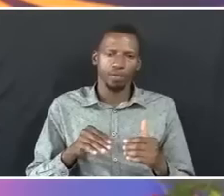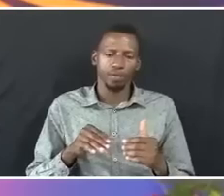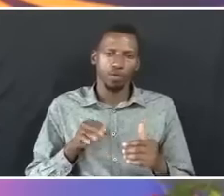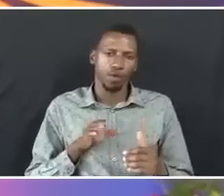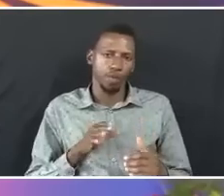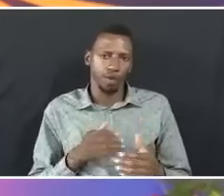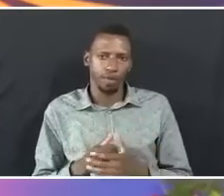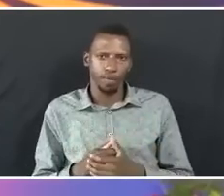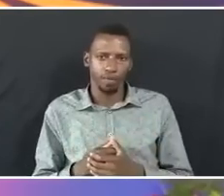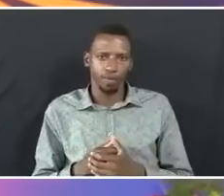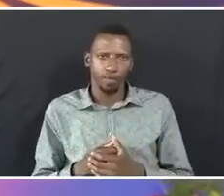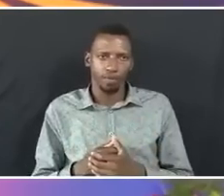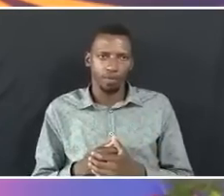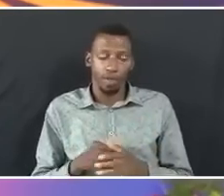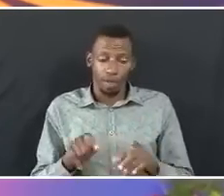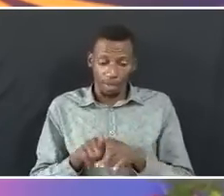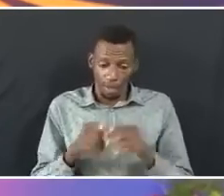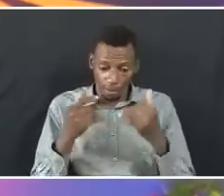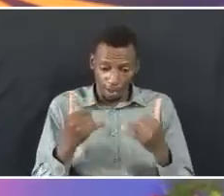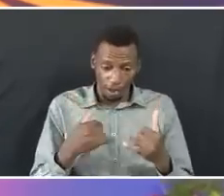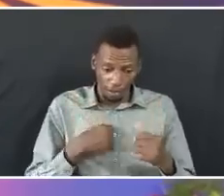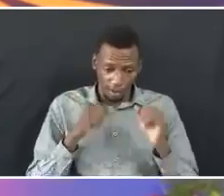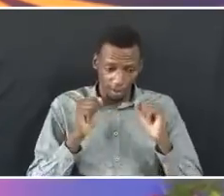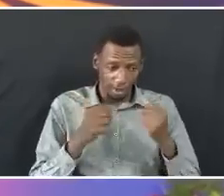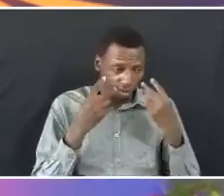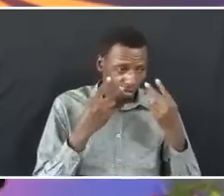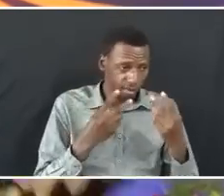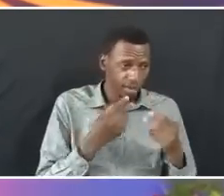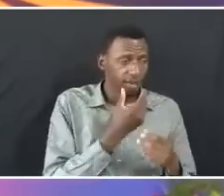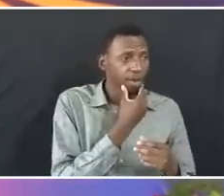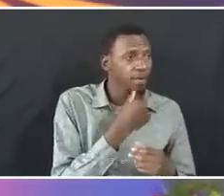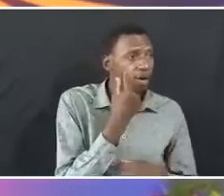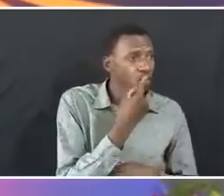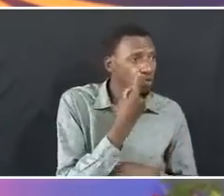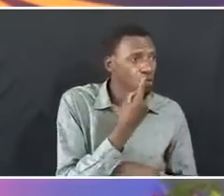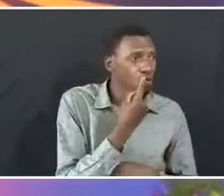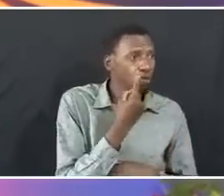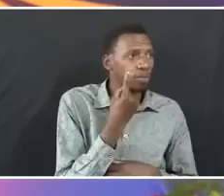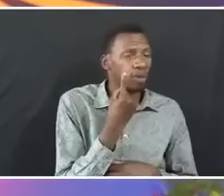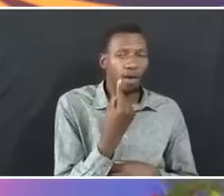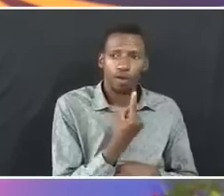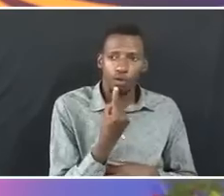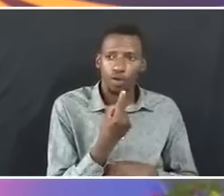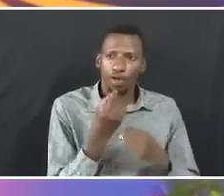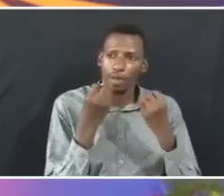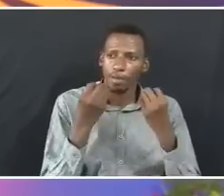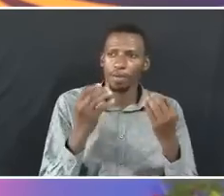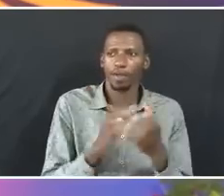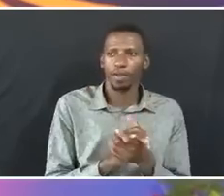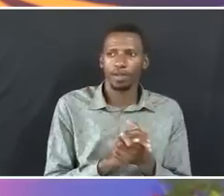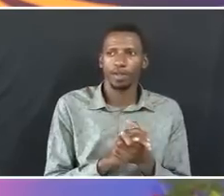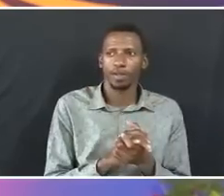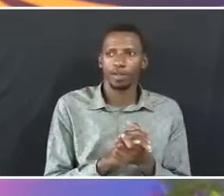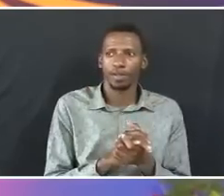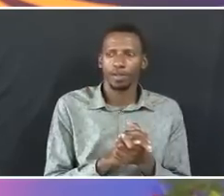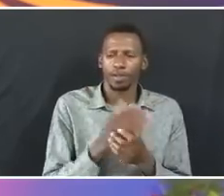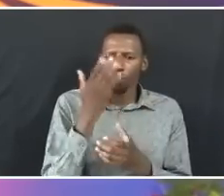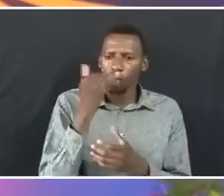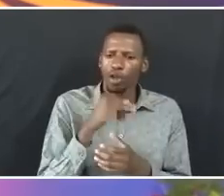Even right now, I can check single men, so many. Single. Why can't you just date each other?